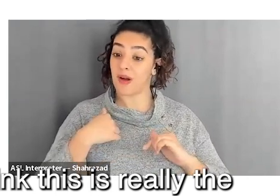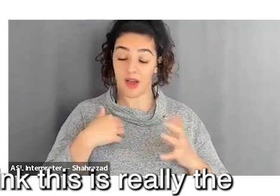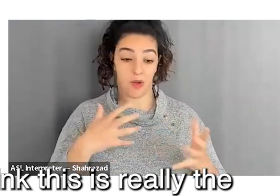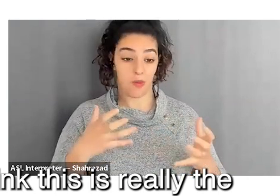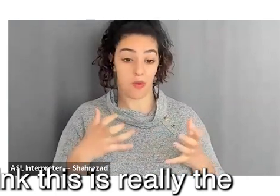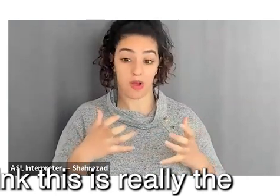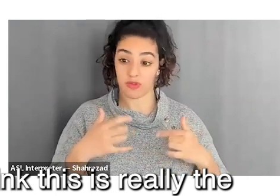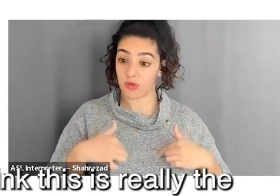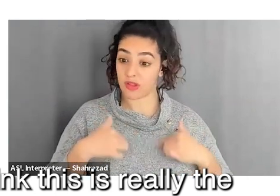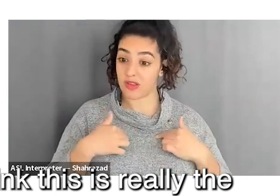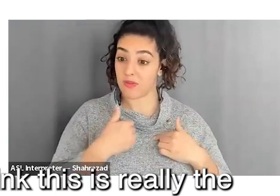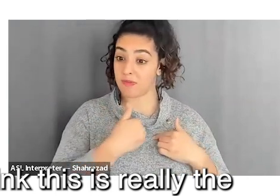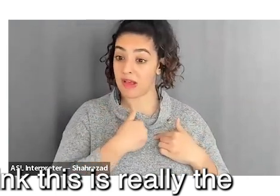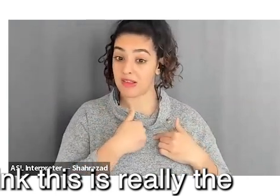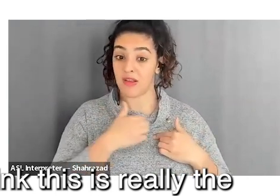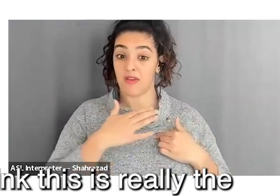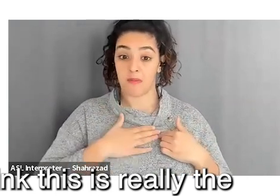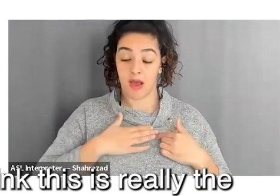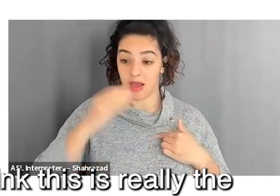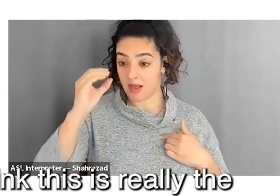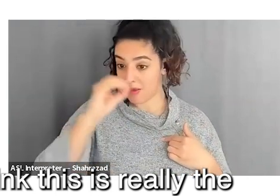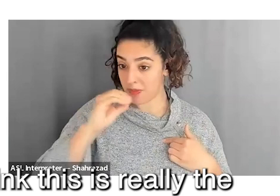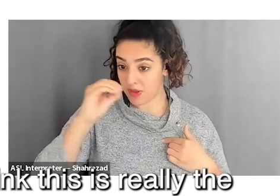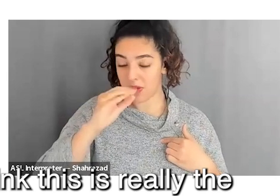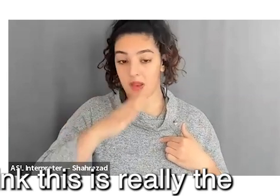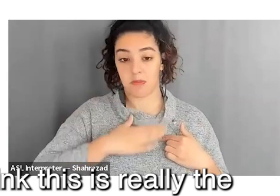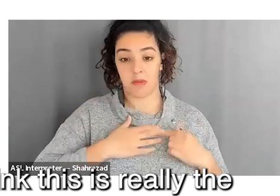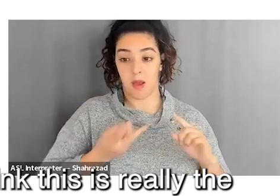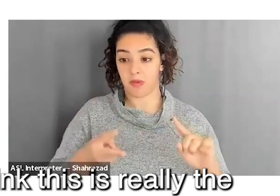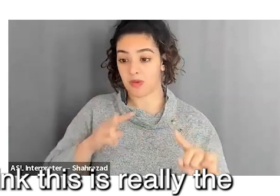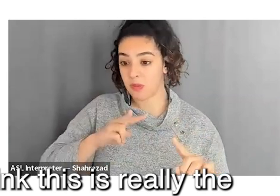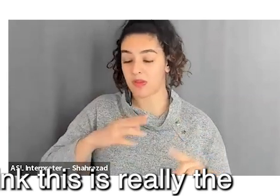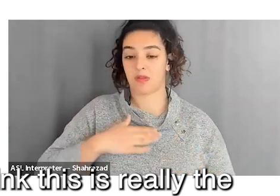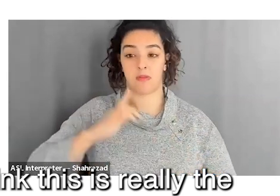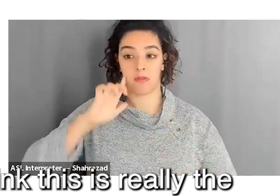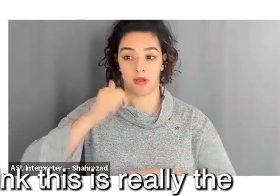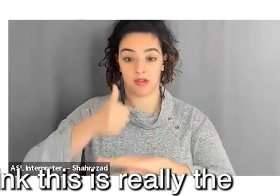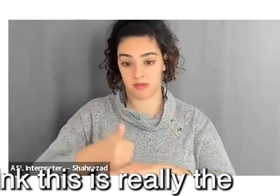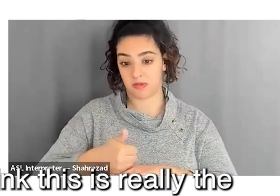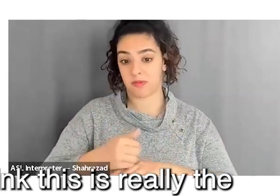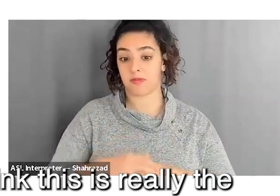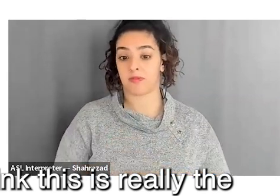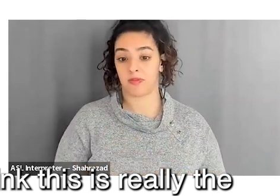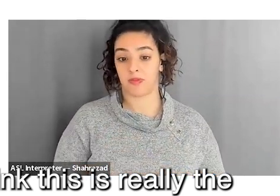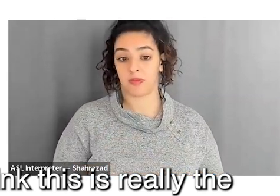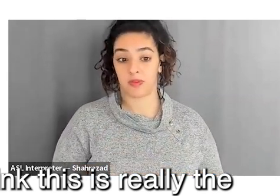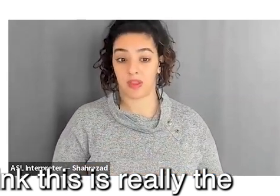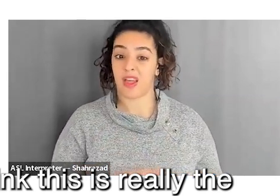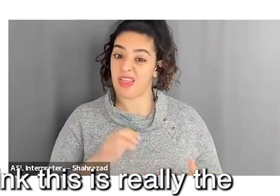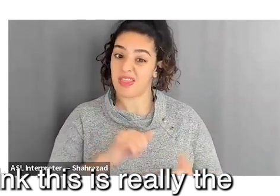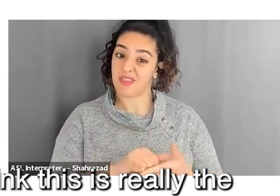exist. Yeah, I think this is really leading from the scholars that have been leading the way who are doing this